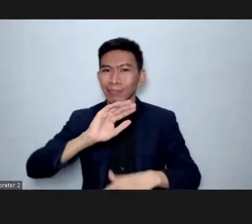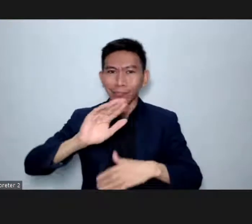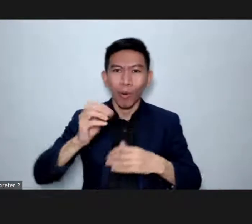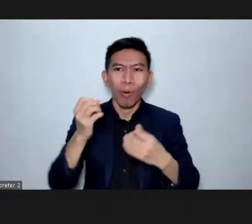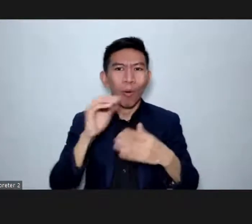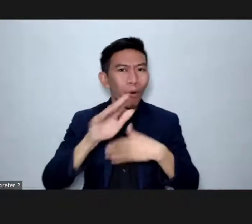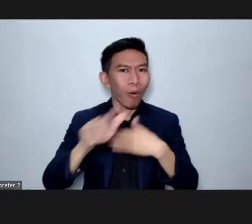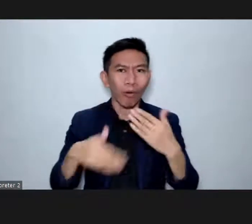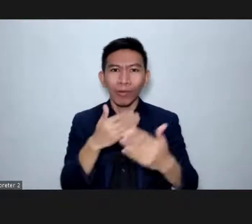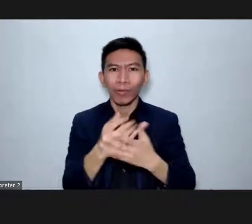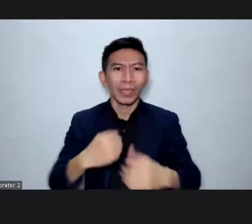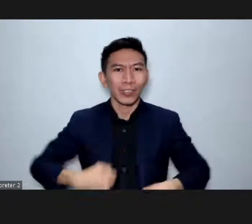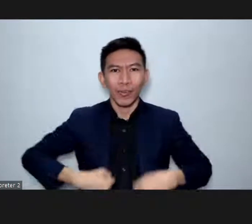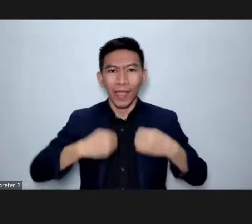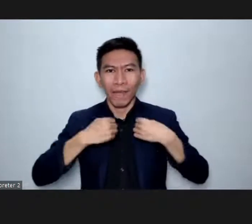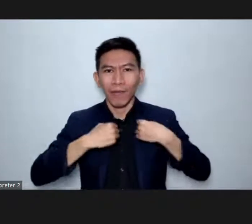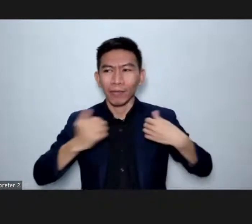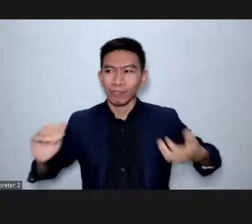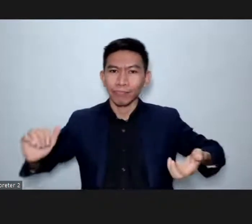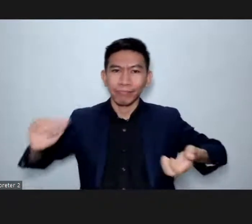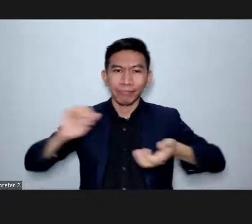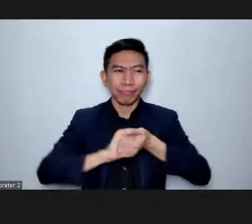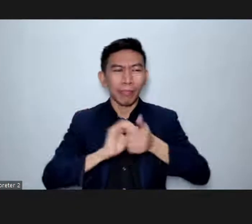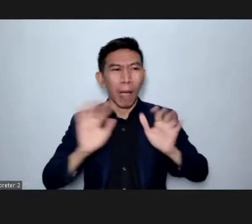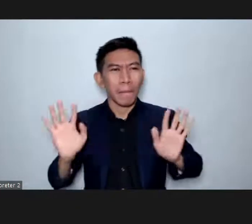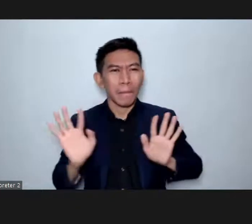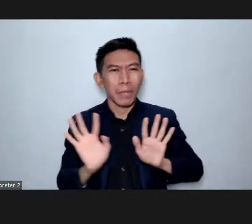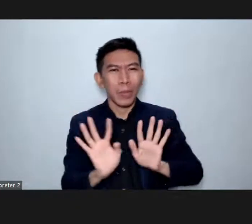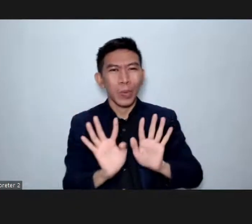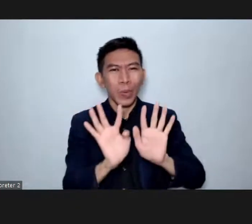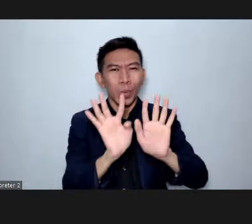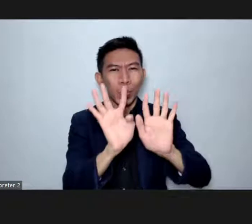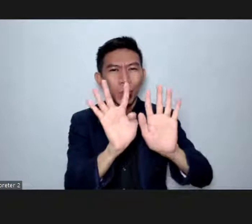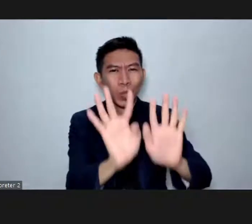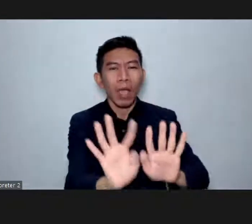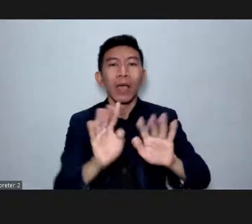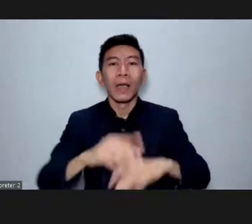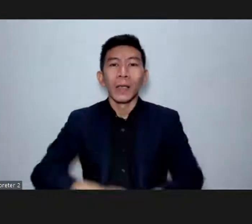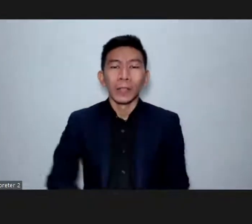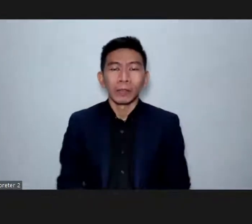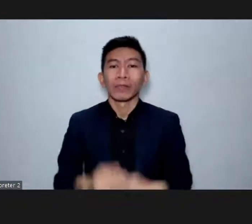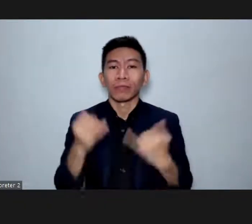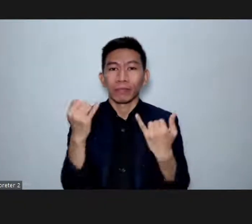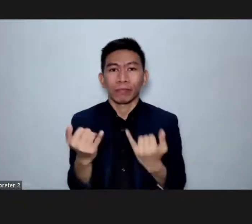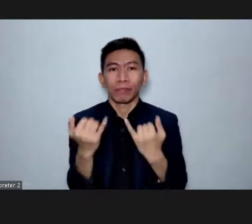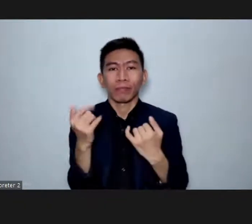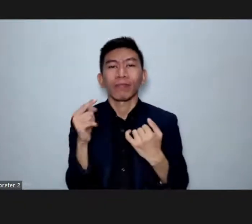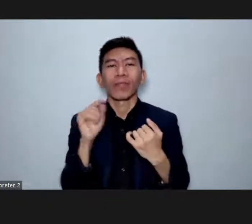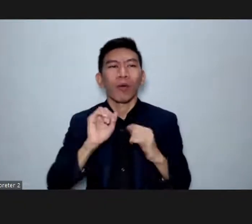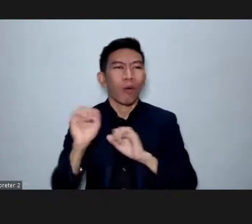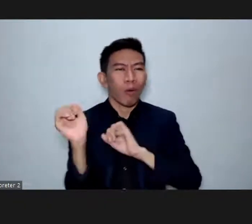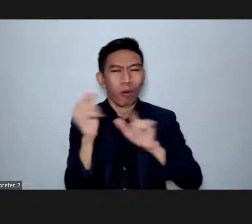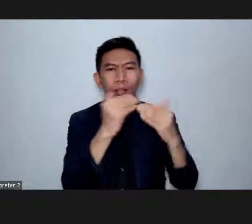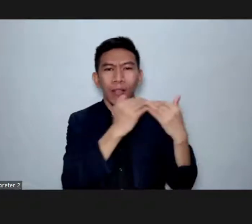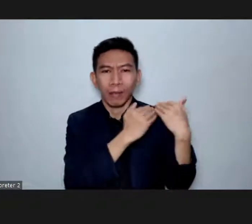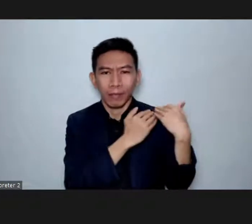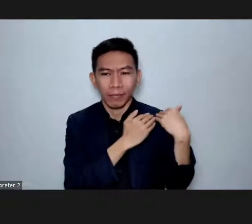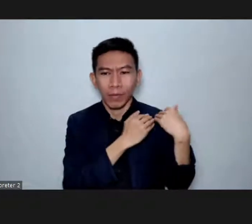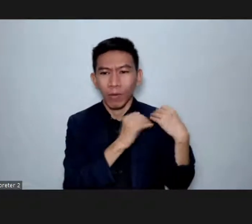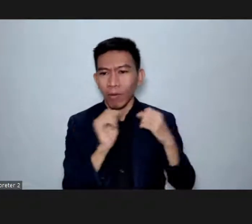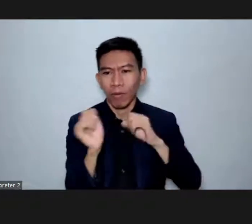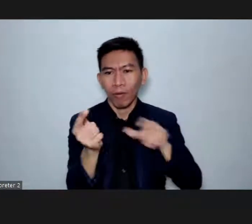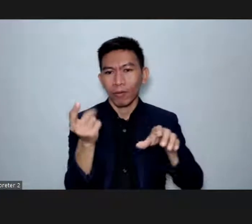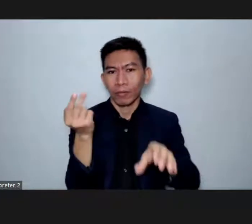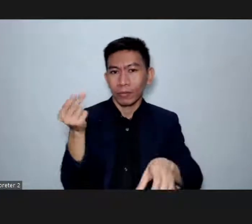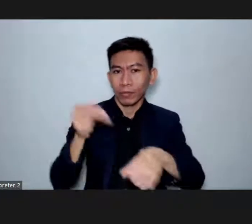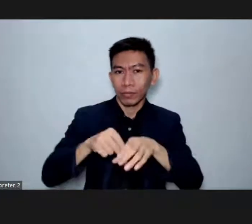big responsibility. And I'm sure it's a responsibility everyone in this call or everyone in this summit is willing